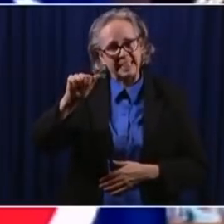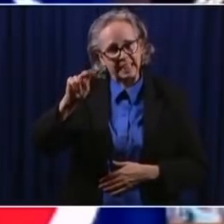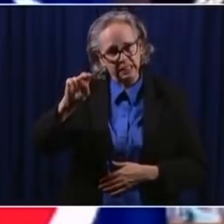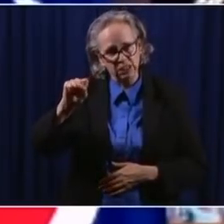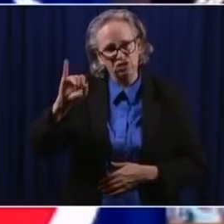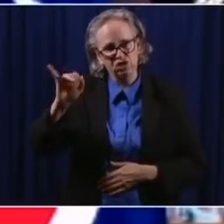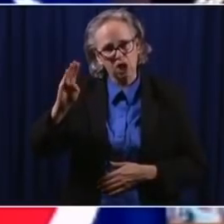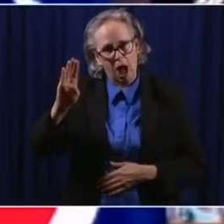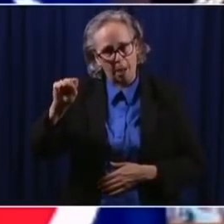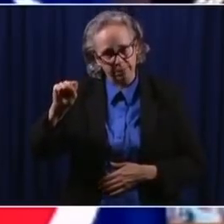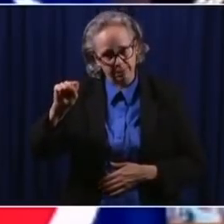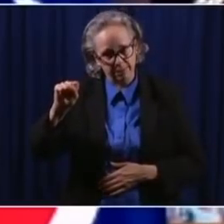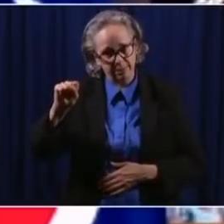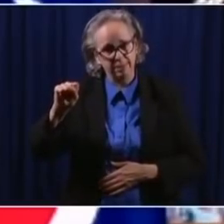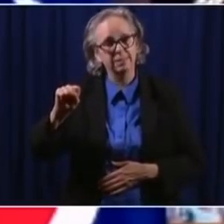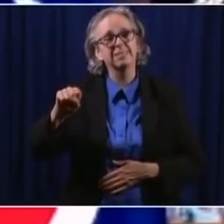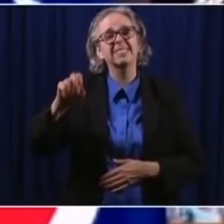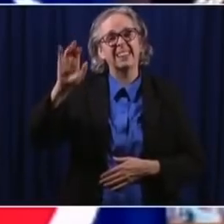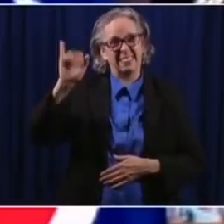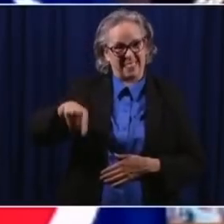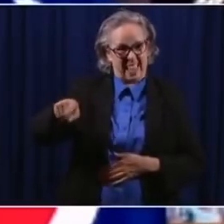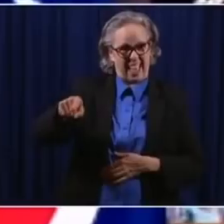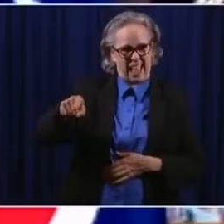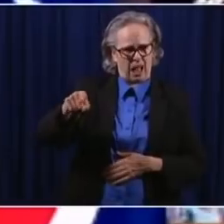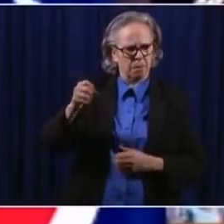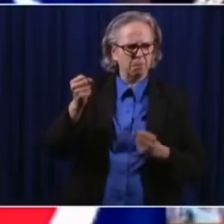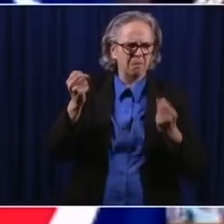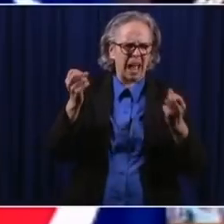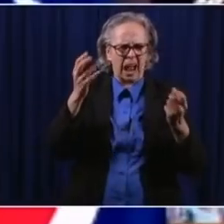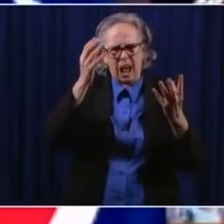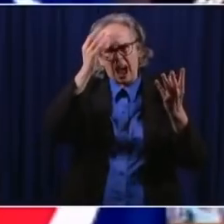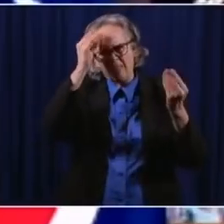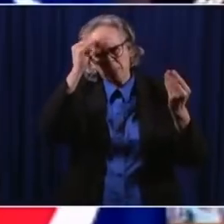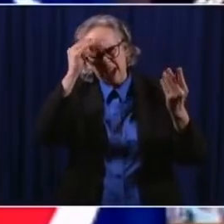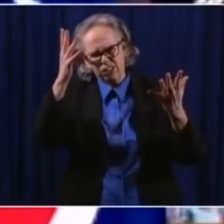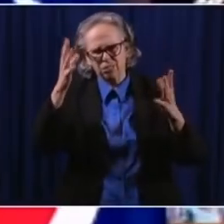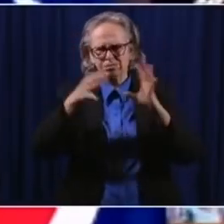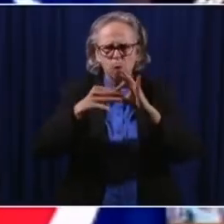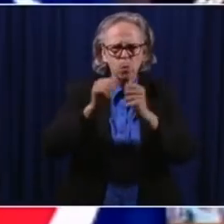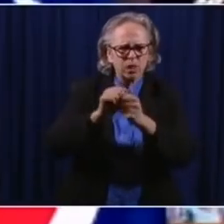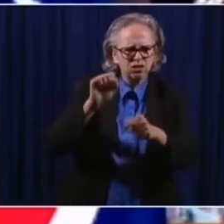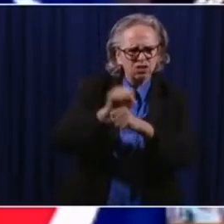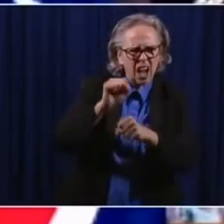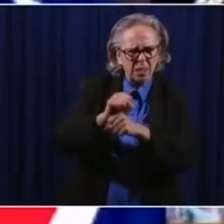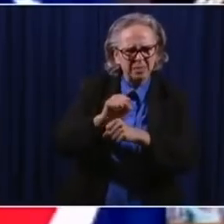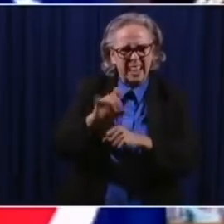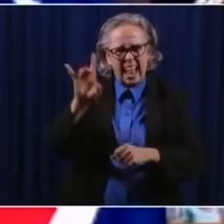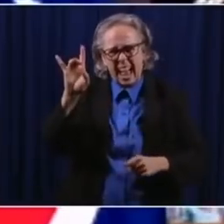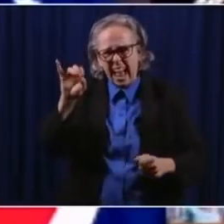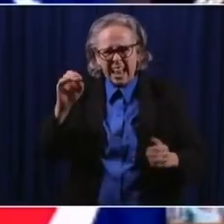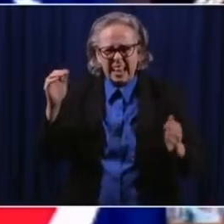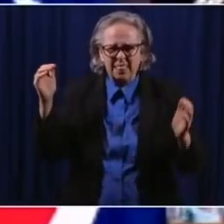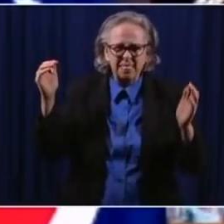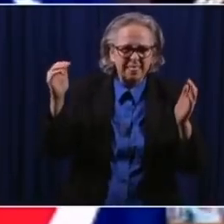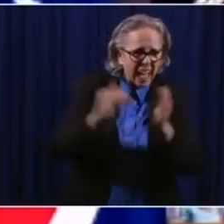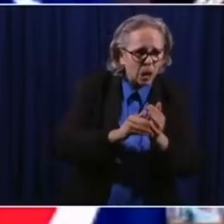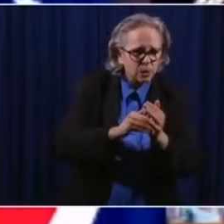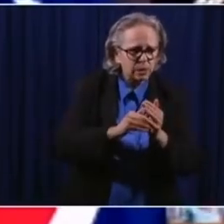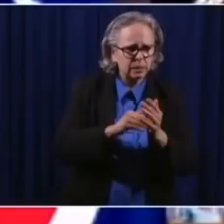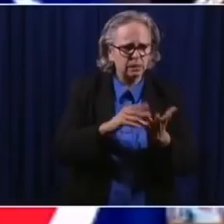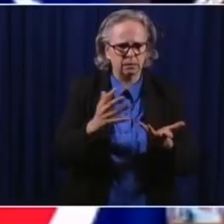169,151 total jobs on there. Nearly 80,000 of those have a salary of over $50,000 a